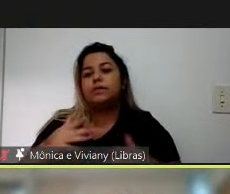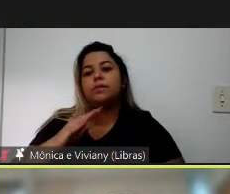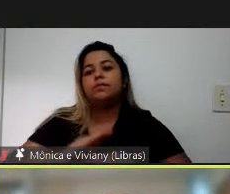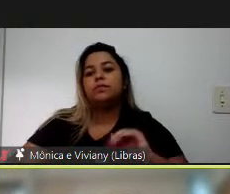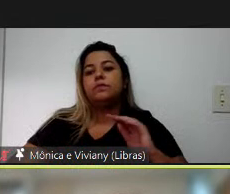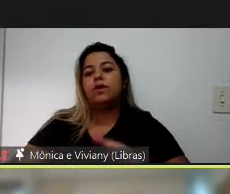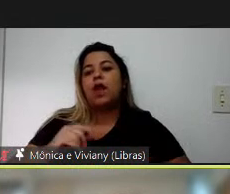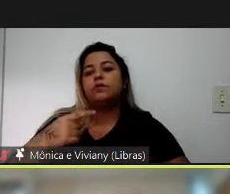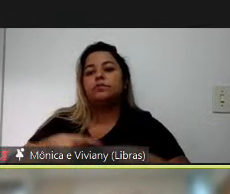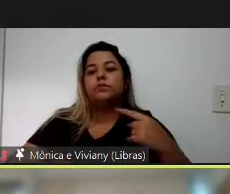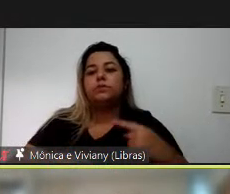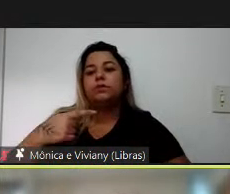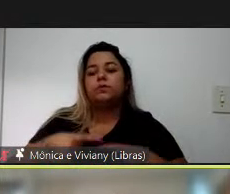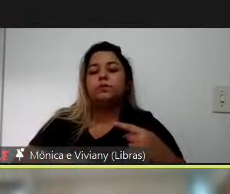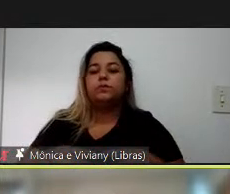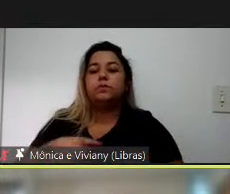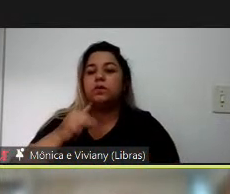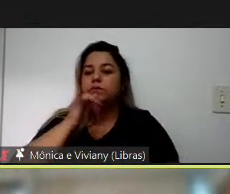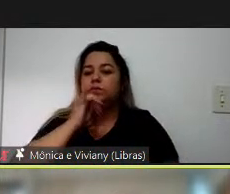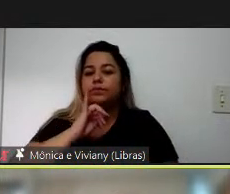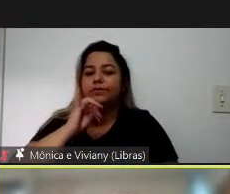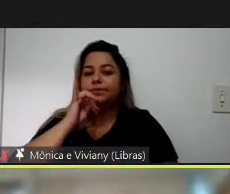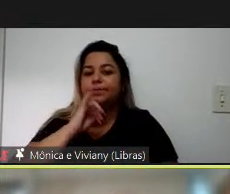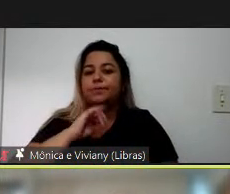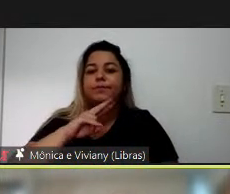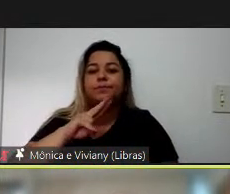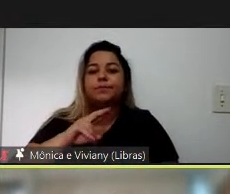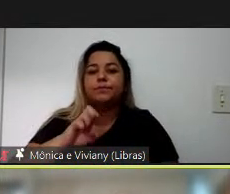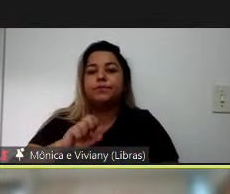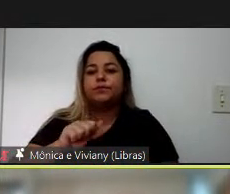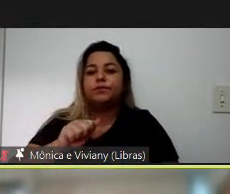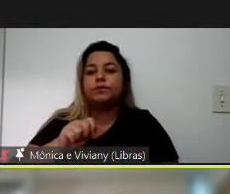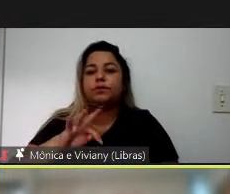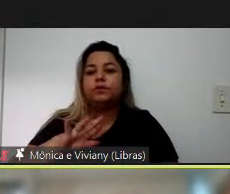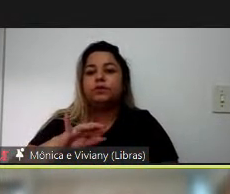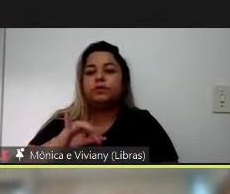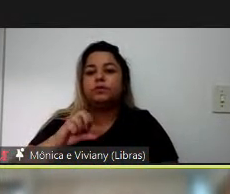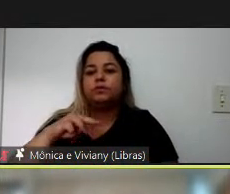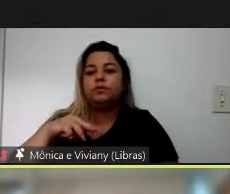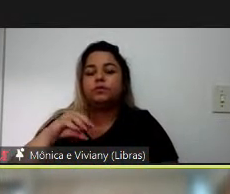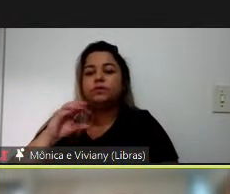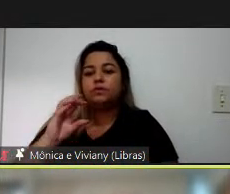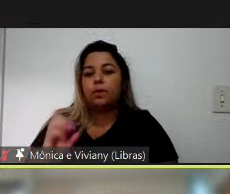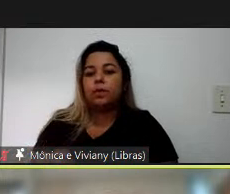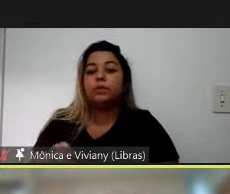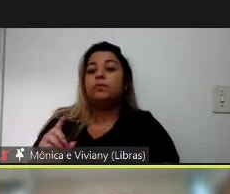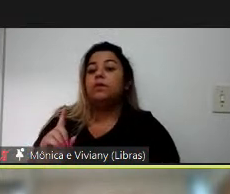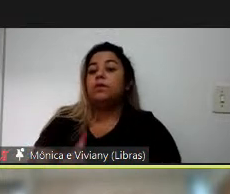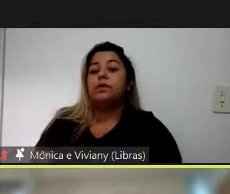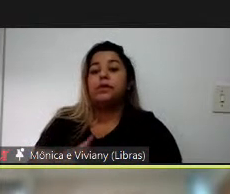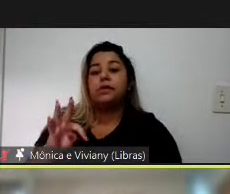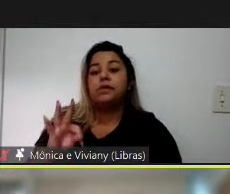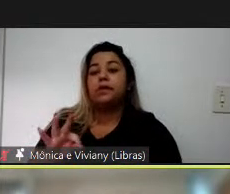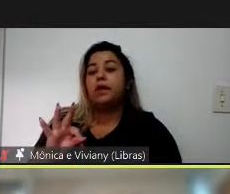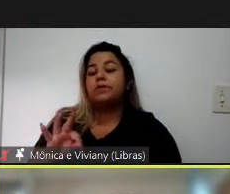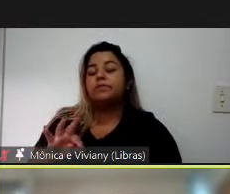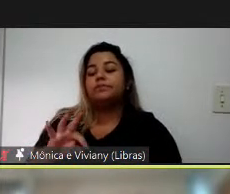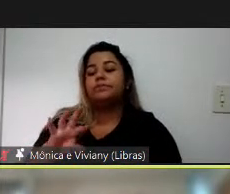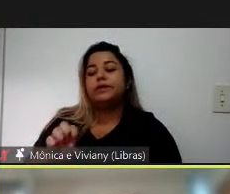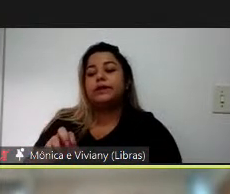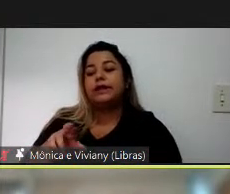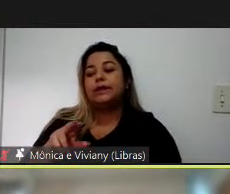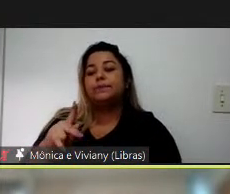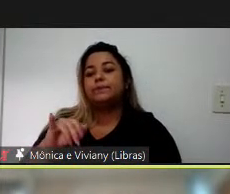many actions and specific debates. For example, people who are vegetarian,